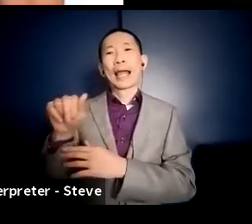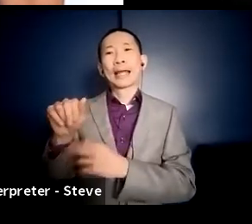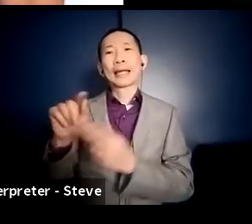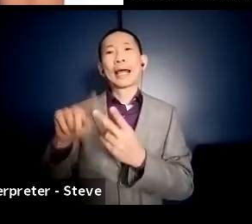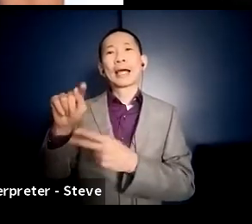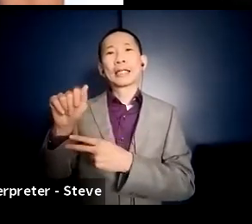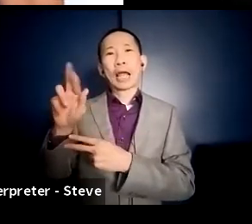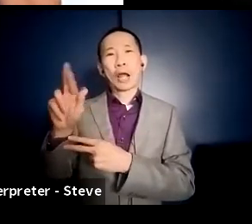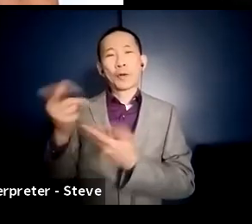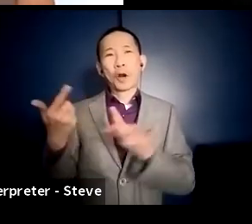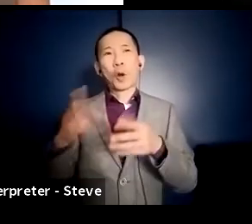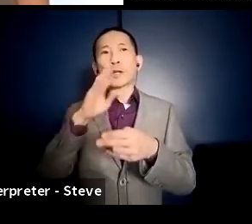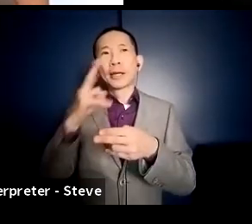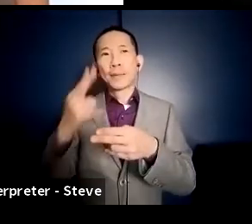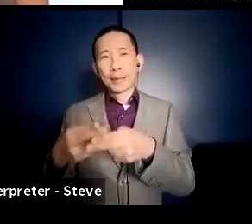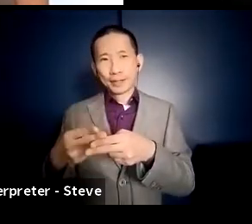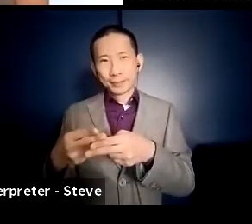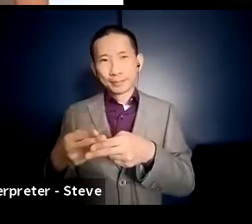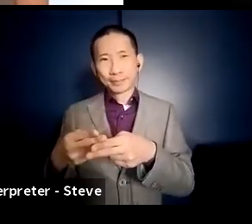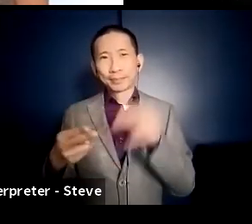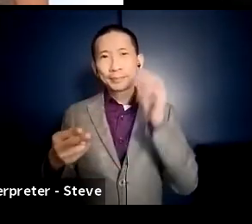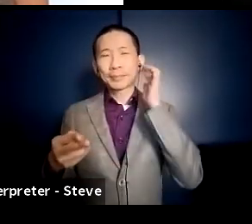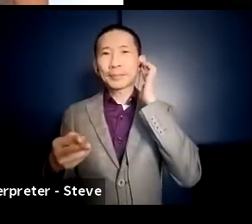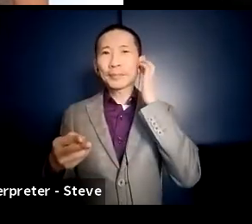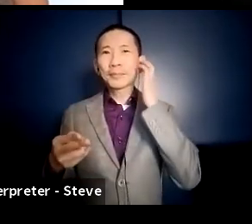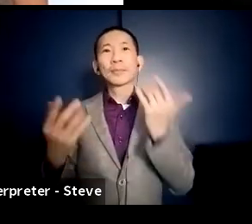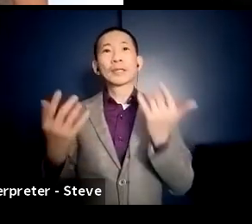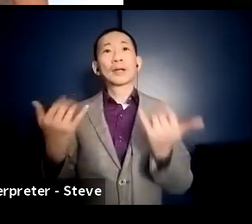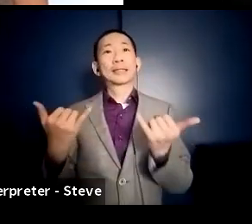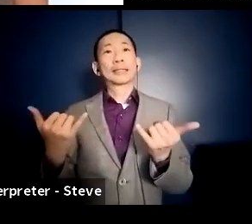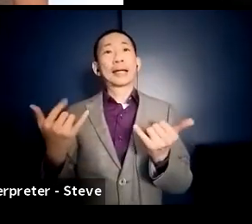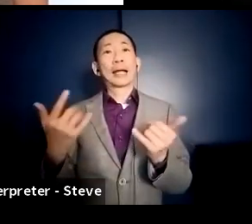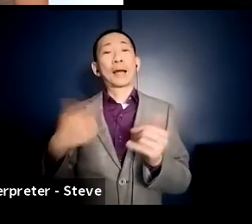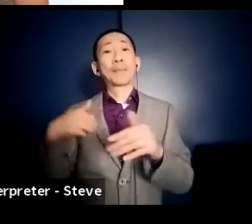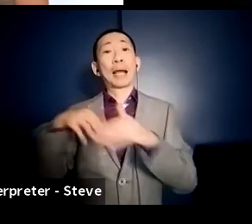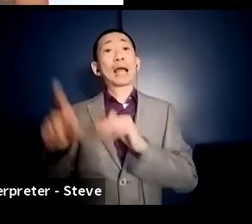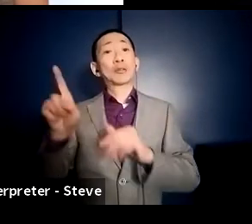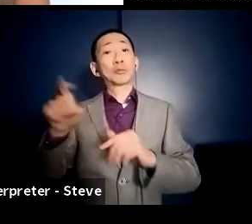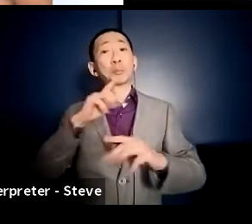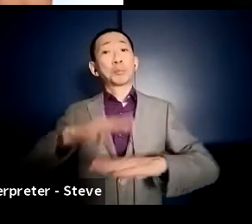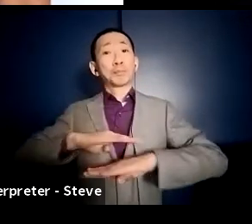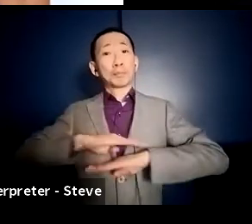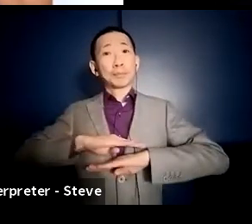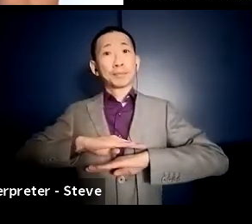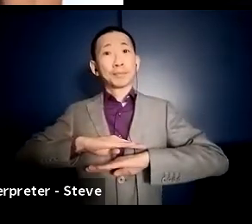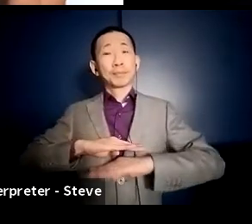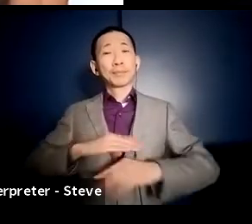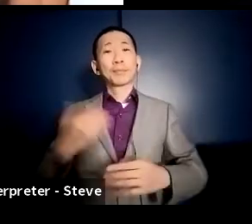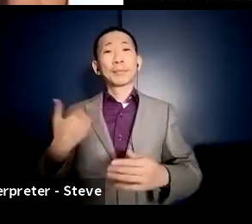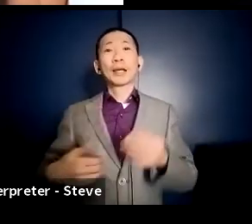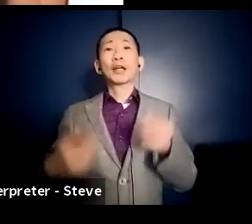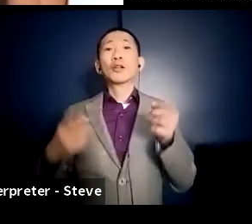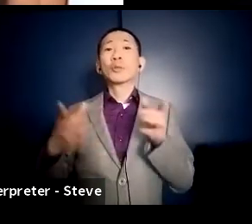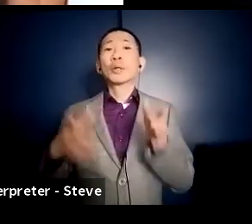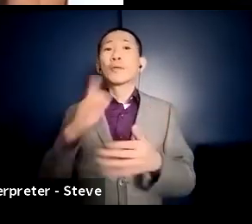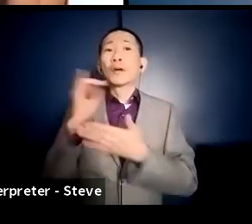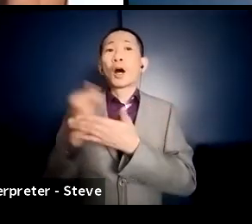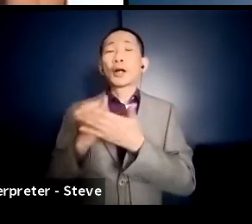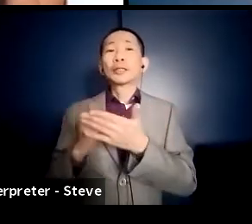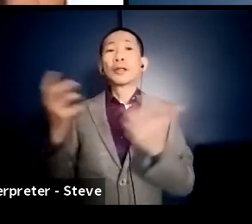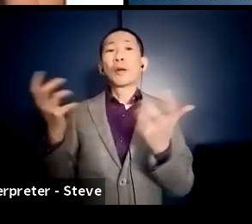already mentioned. At this moment, my access needs are met. I'm the Director of